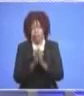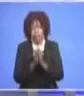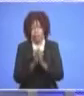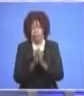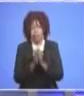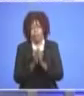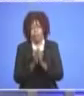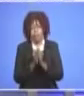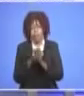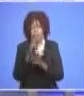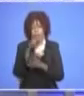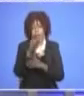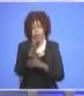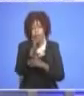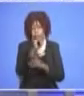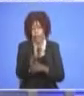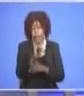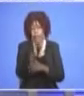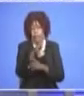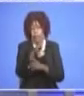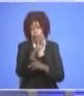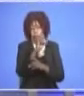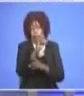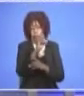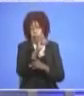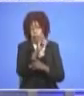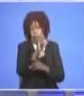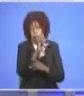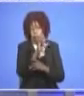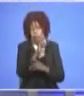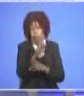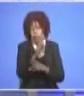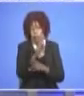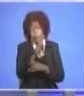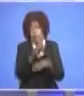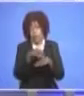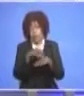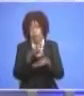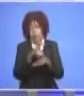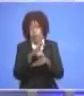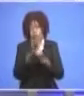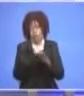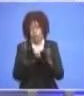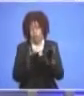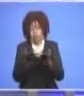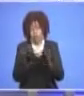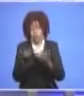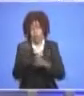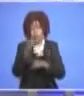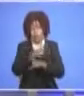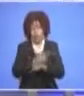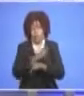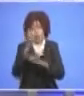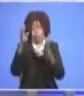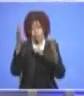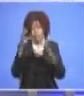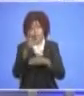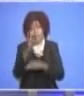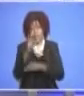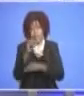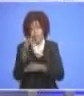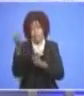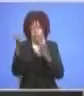On a lighter note, the Valley Boys, Junkanoo Groove, attended a church service at St. George's Anglican Church today to celebrate the group's